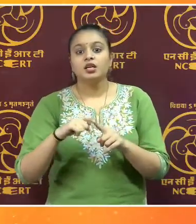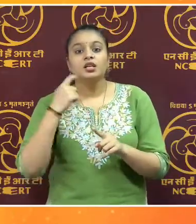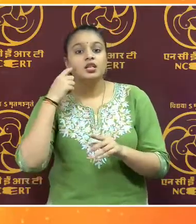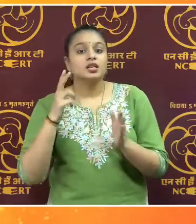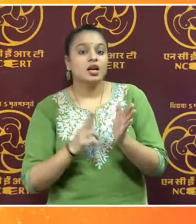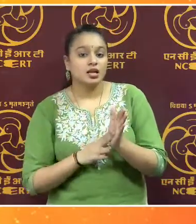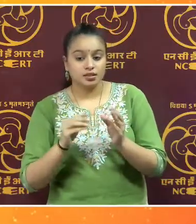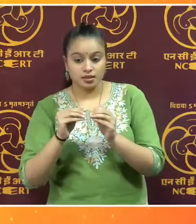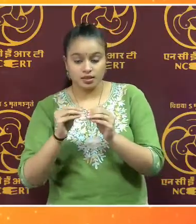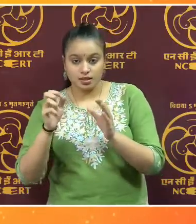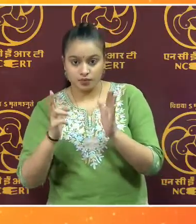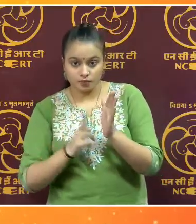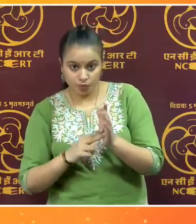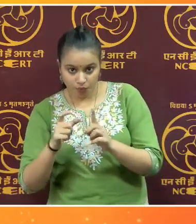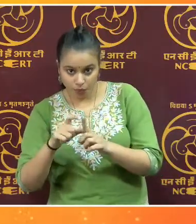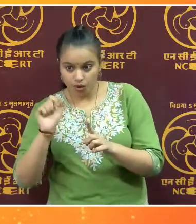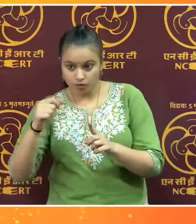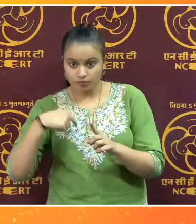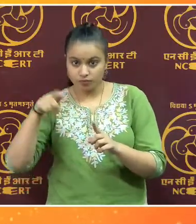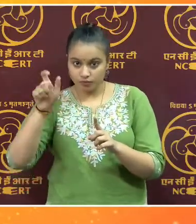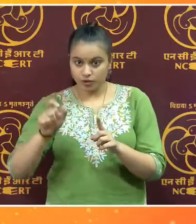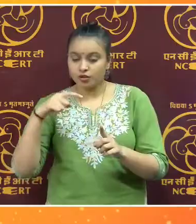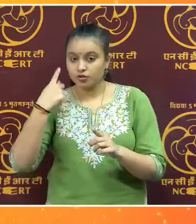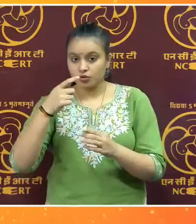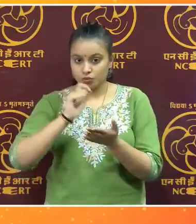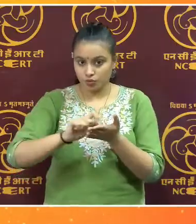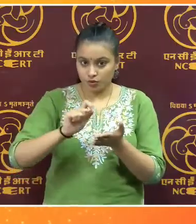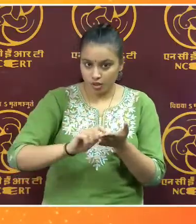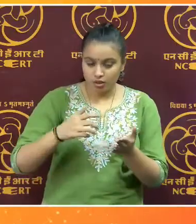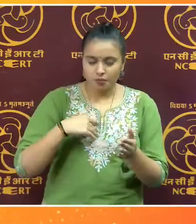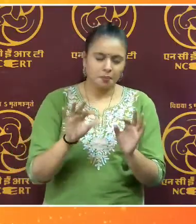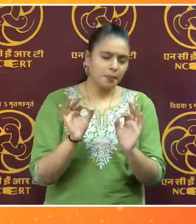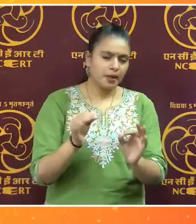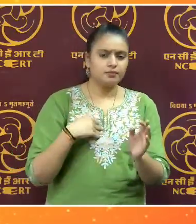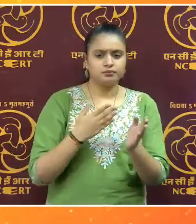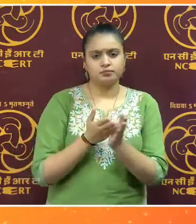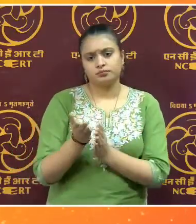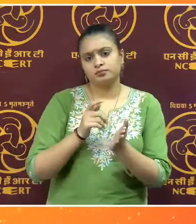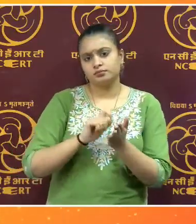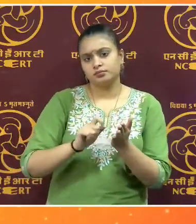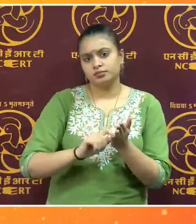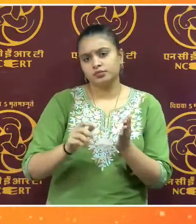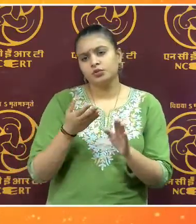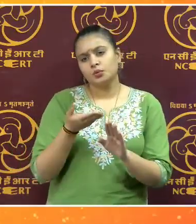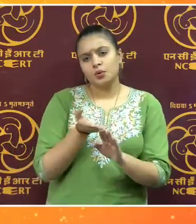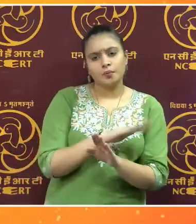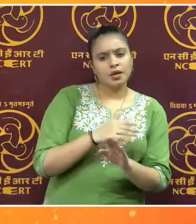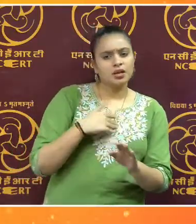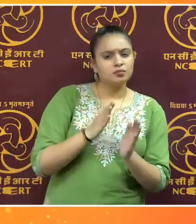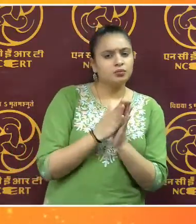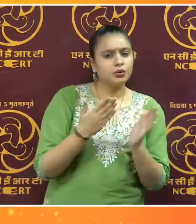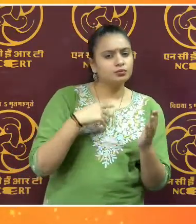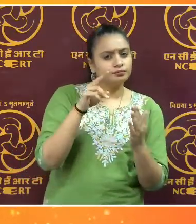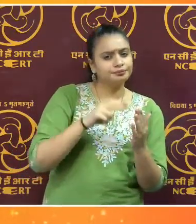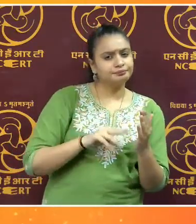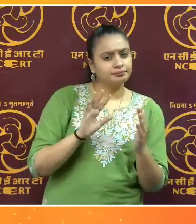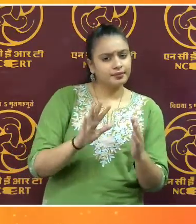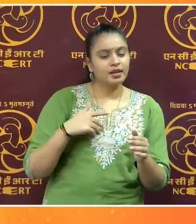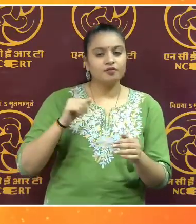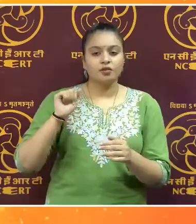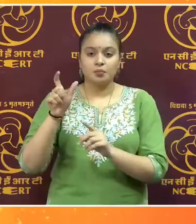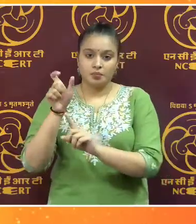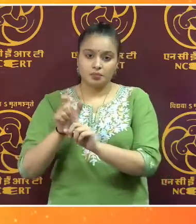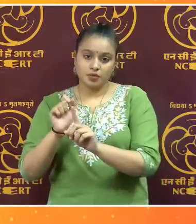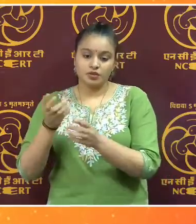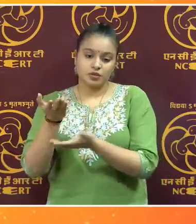beautifully penned down the emotions in a very emphatic manner, and I hope you have read some works of Ruskin Bond. Yes. Ruskin Bonds, as